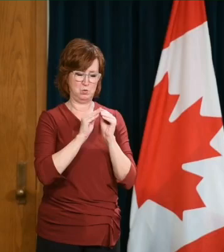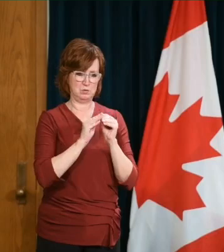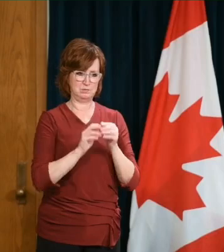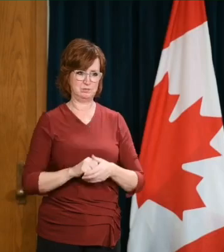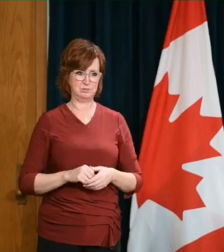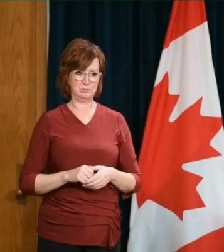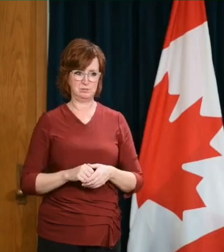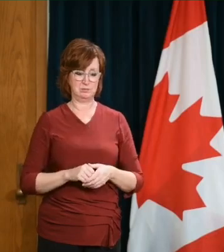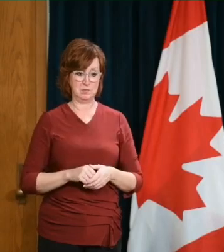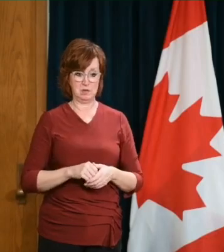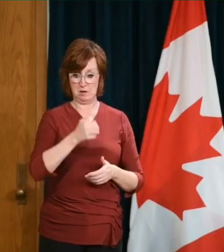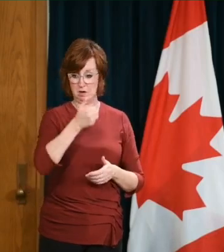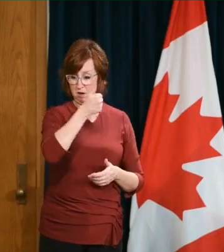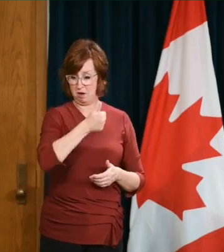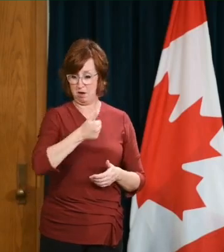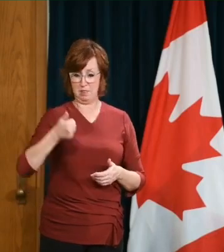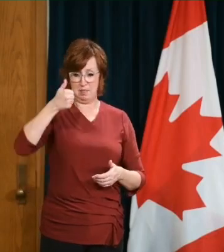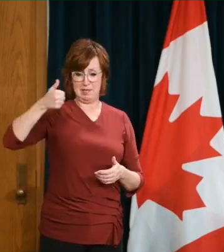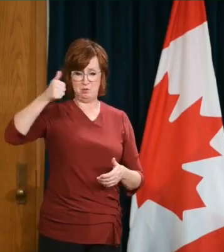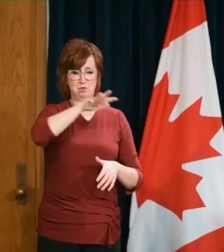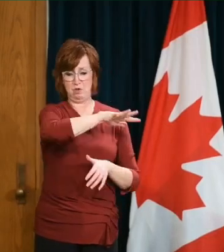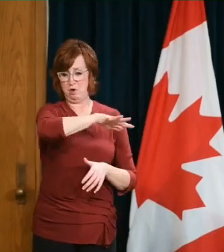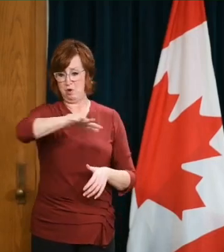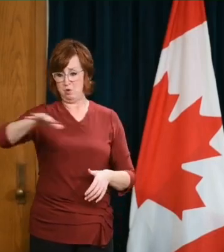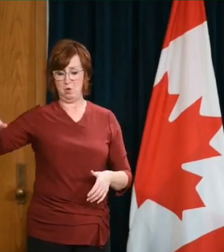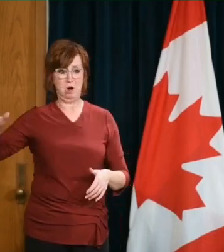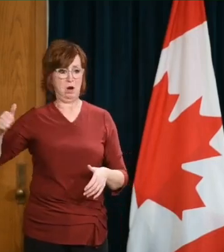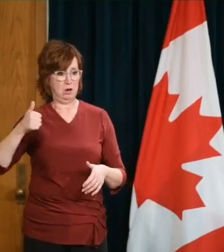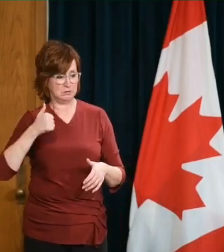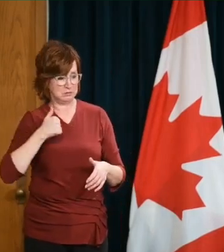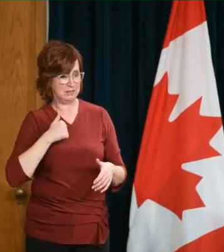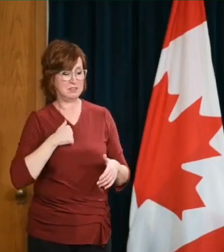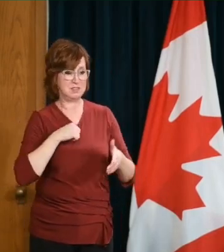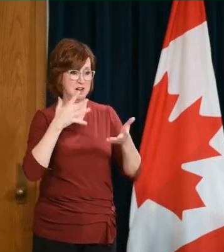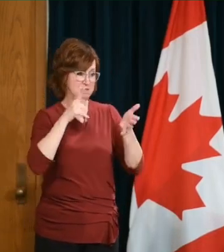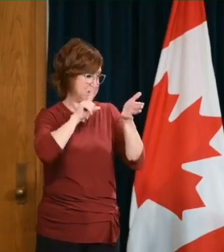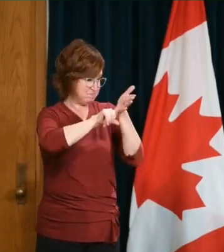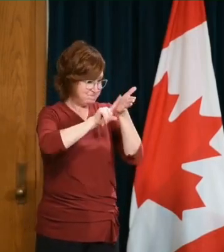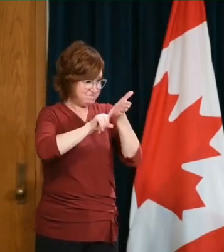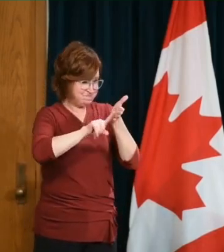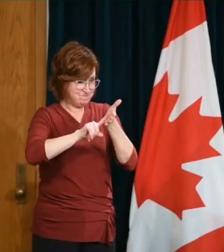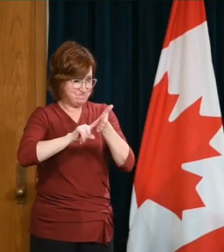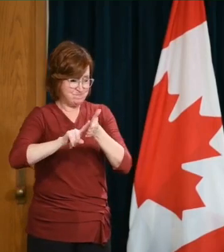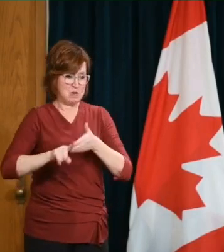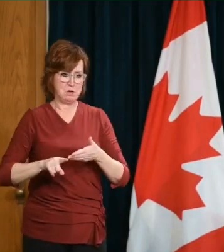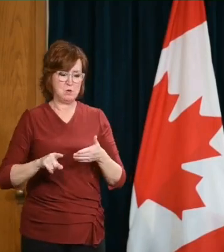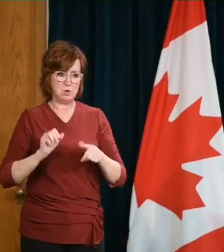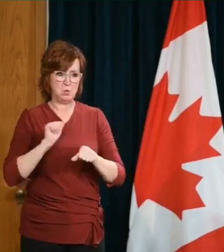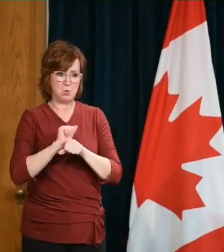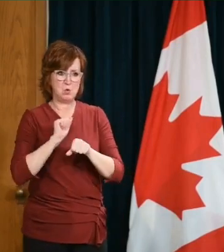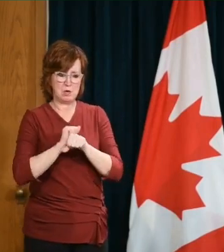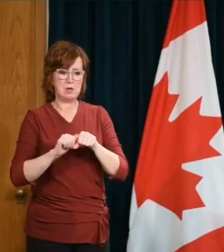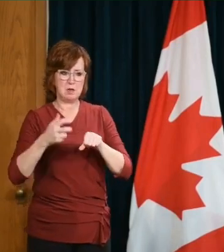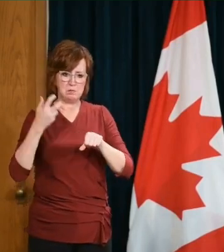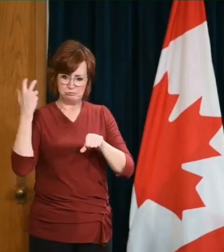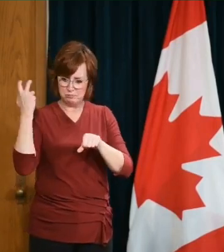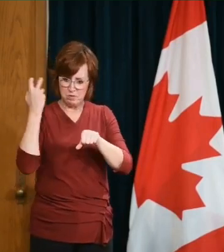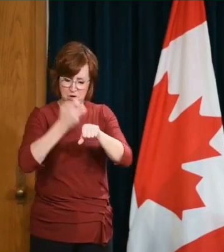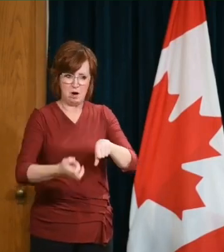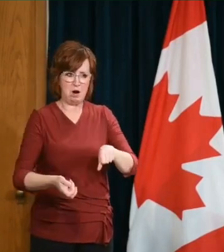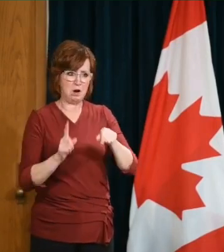all of the leadership levels of the respective provincial and federal governments in this nation, and putting all of our